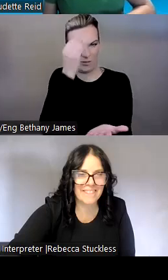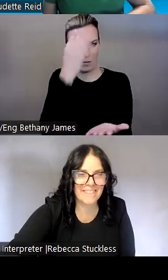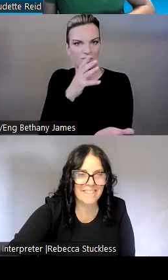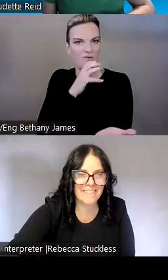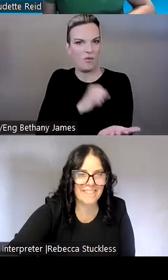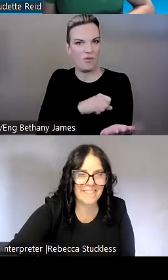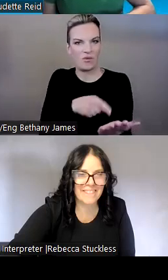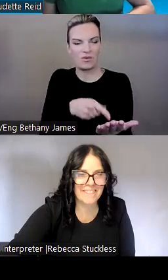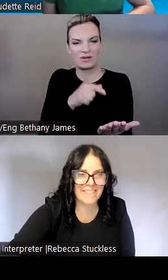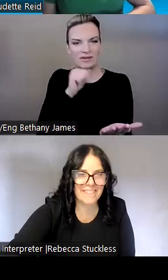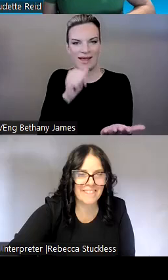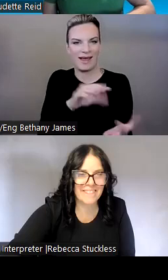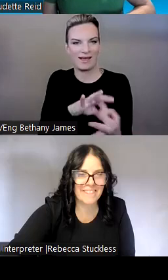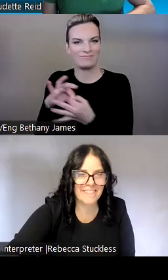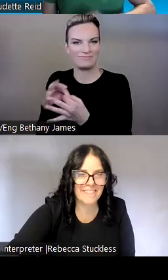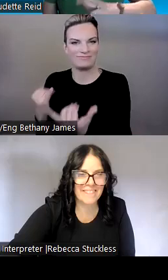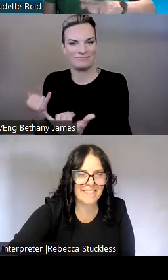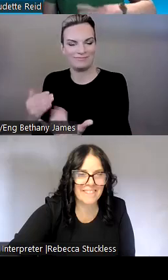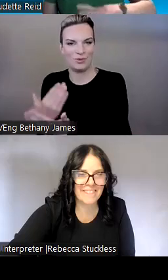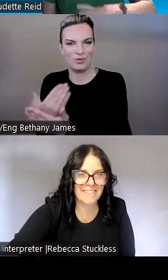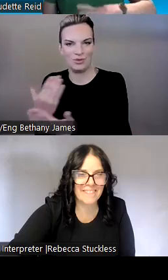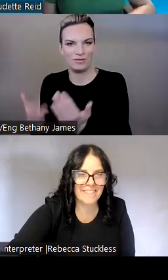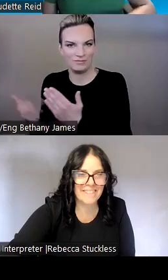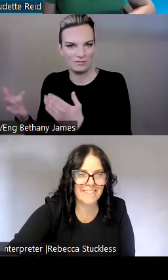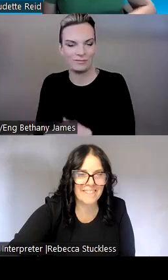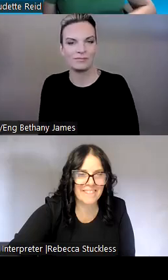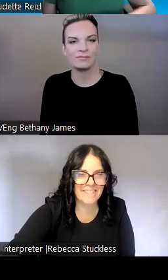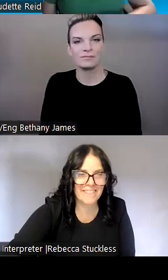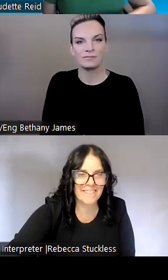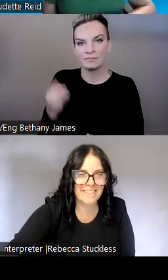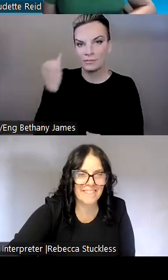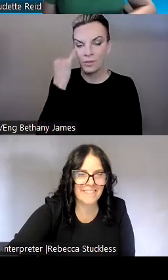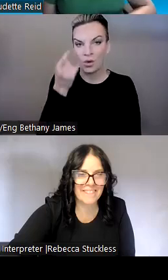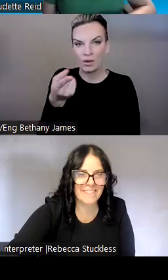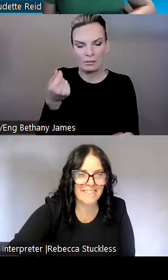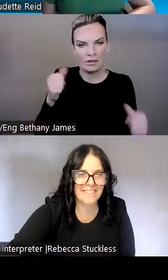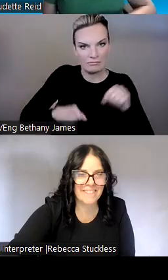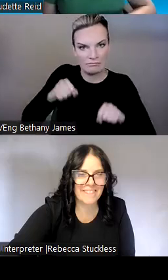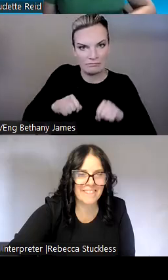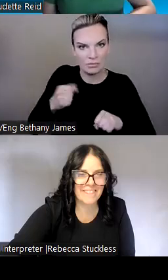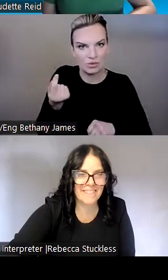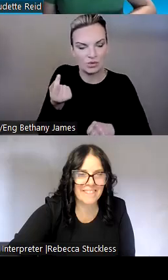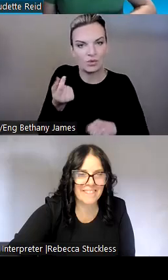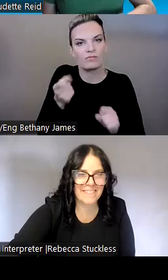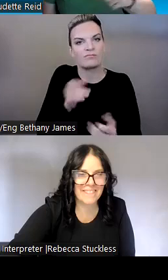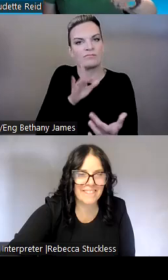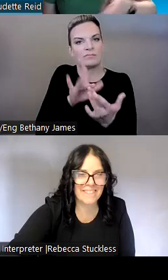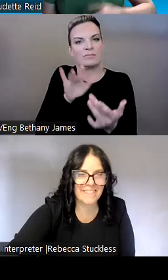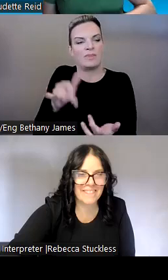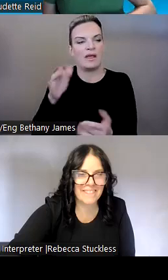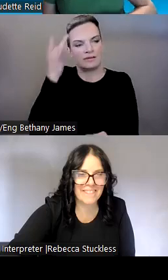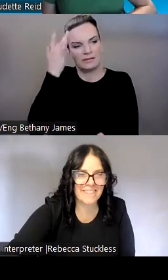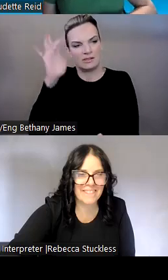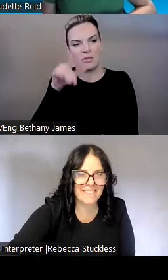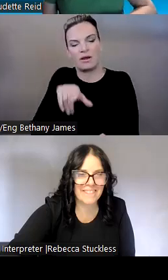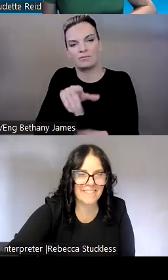the situation today. And if you ever have any doubt, you want to talk to the smart device team. And I've got